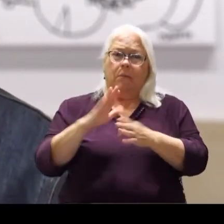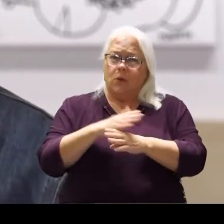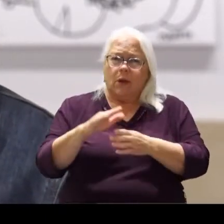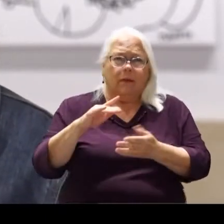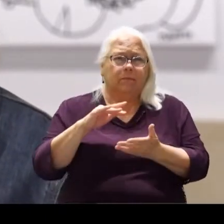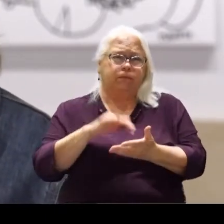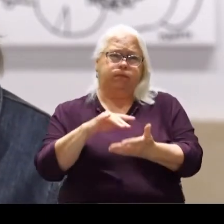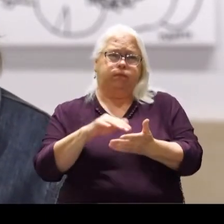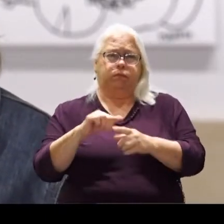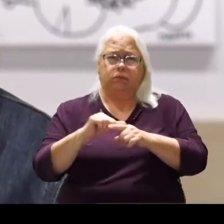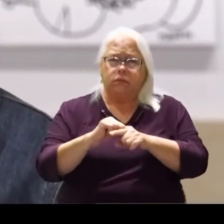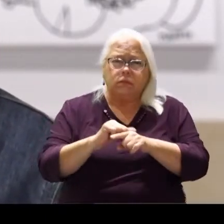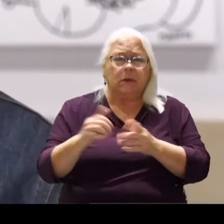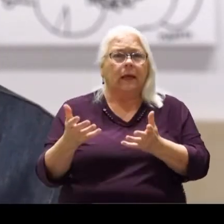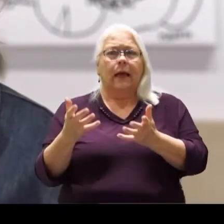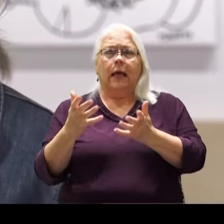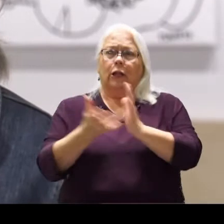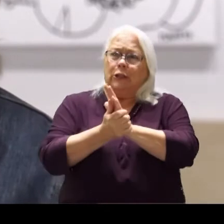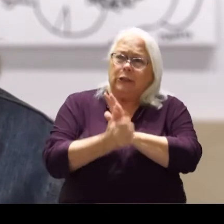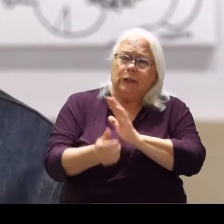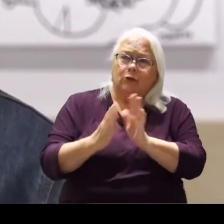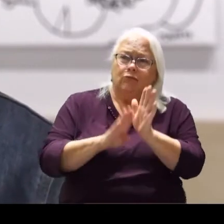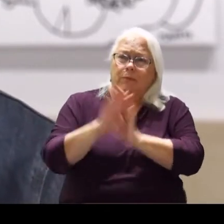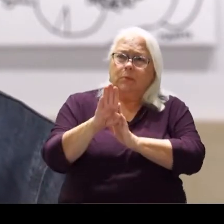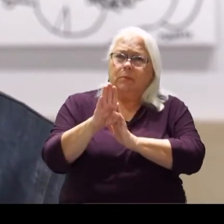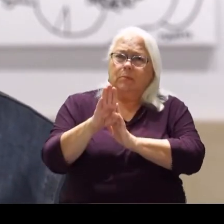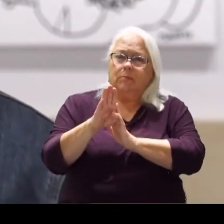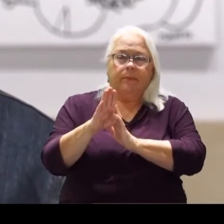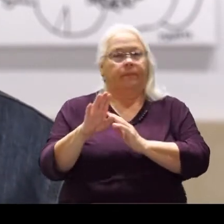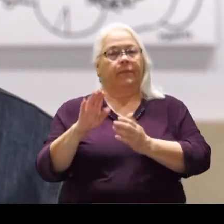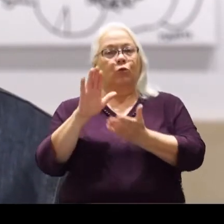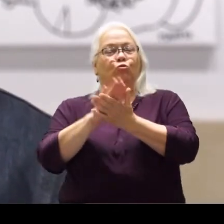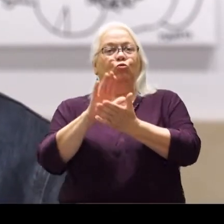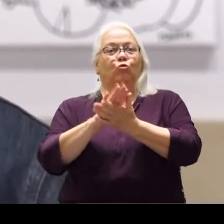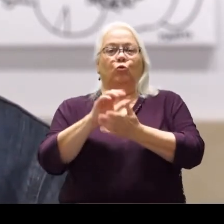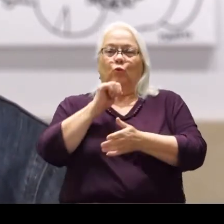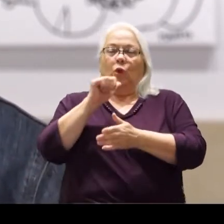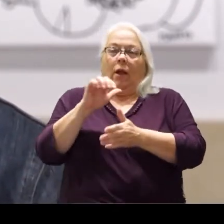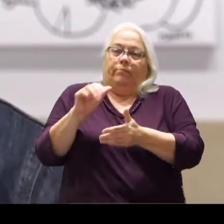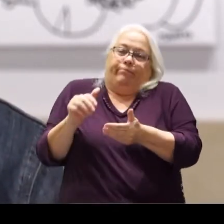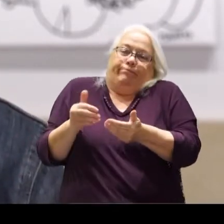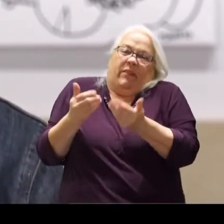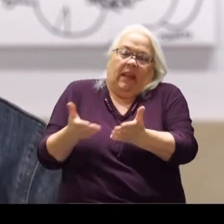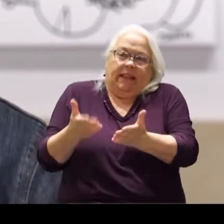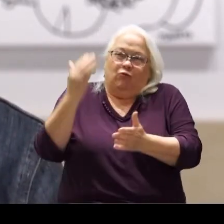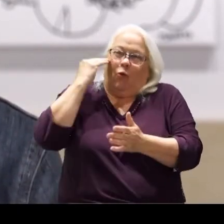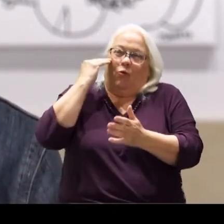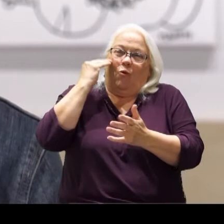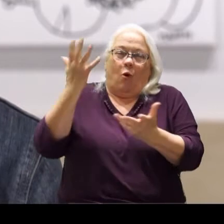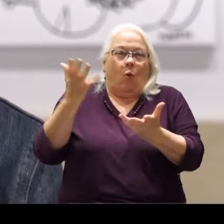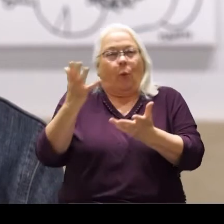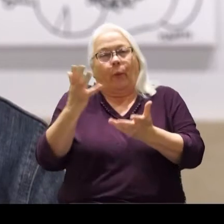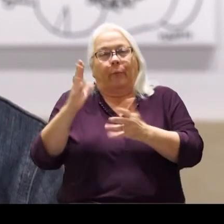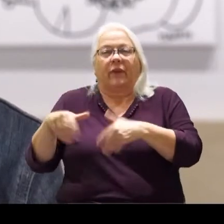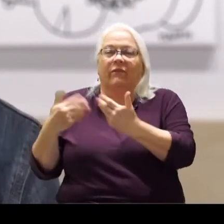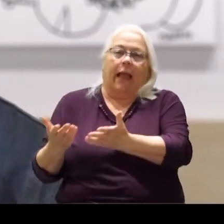and studying music and learning skills in music wasn't, it was more you